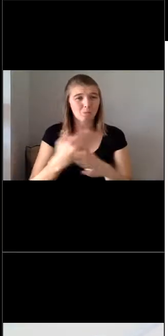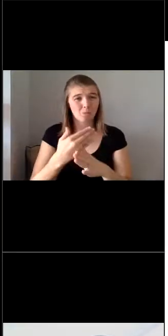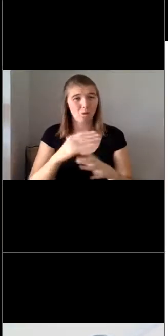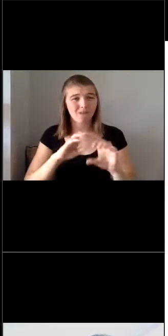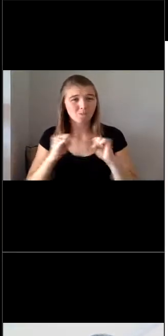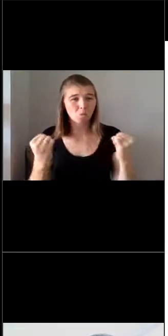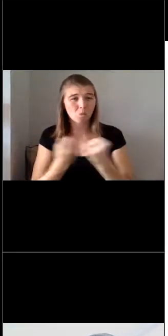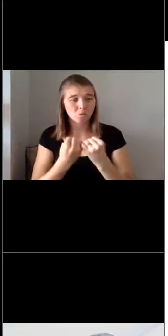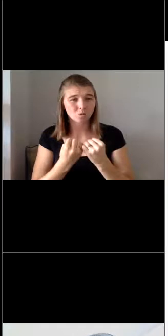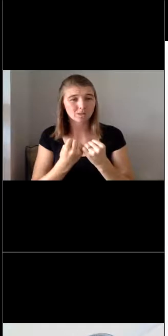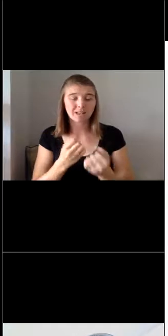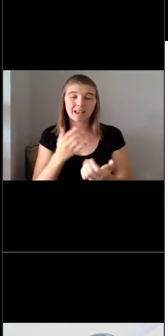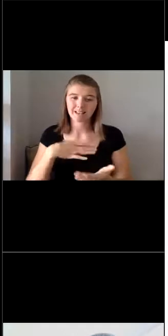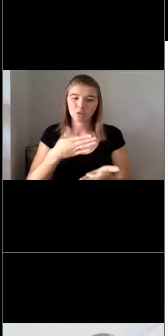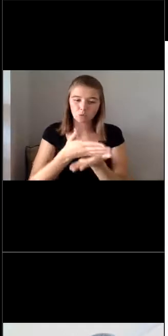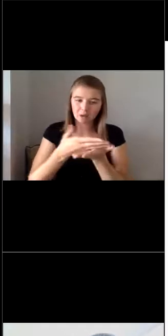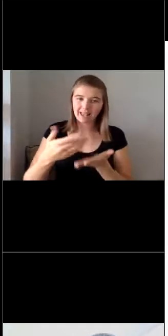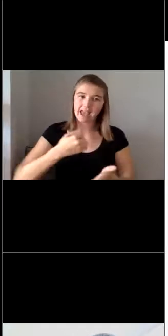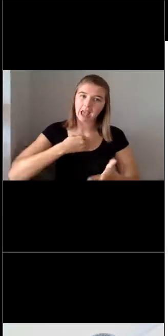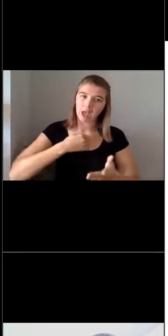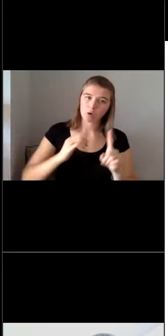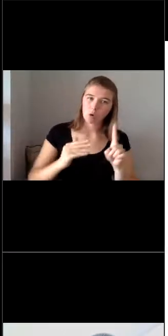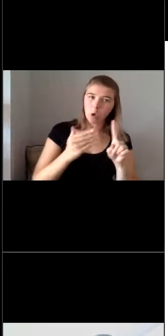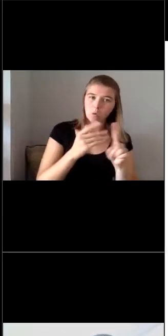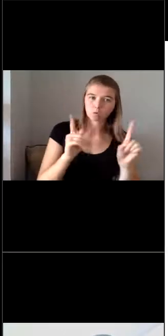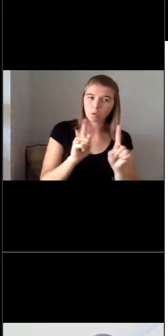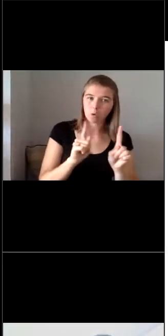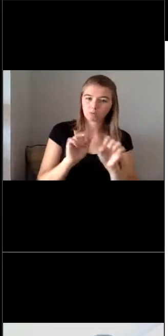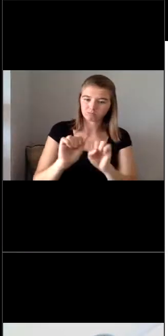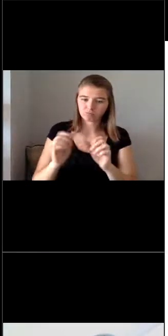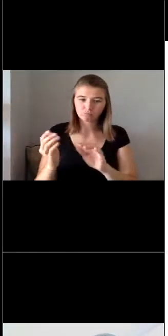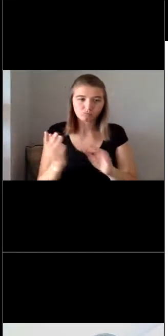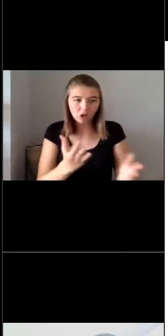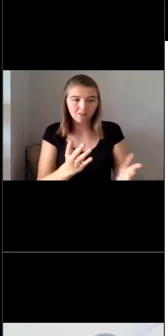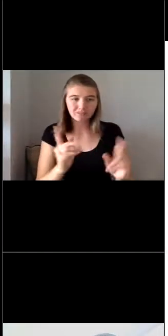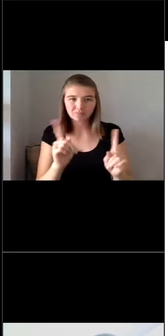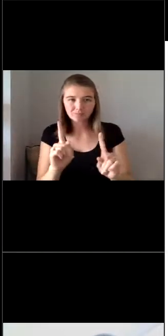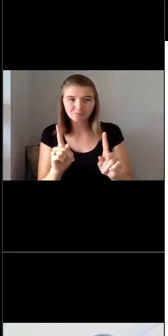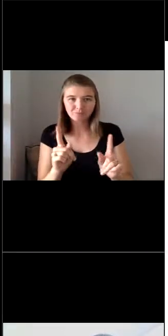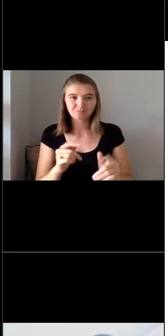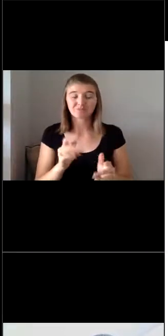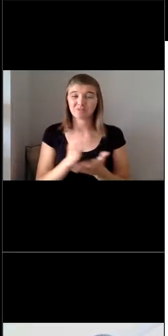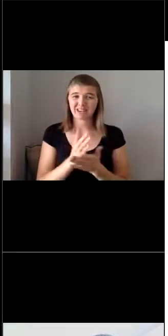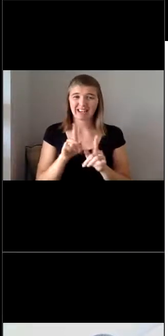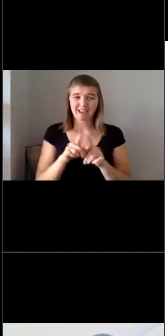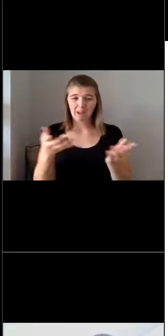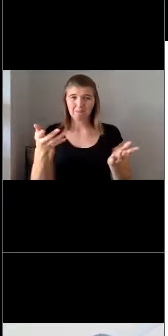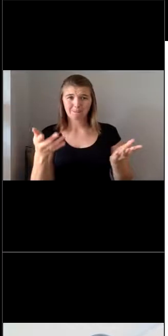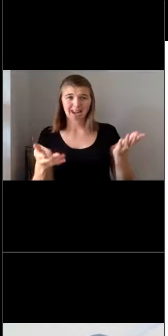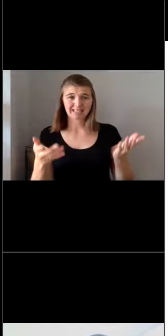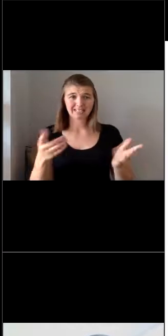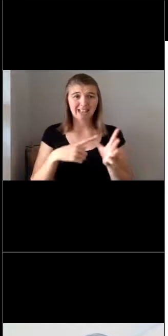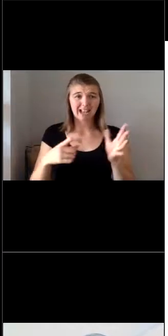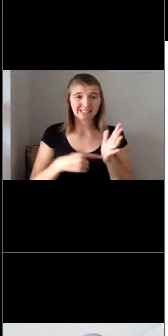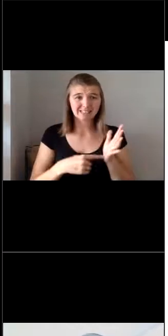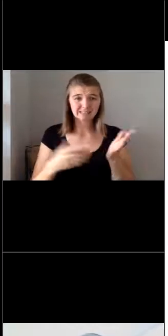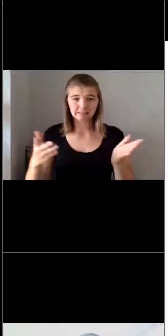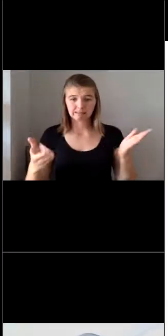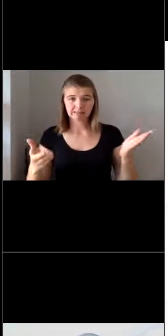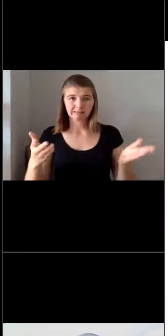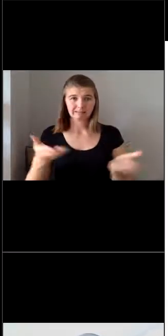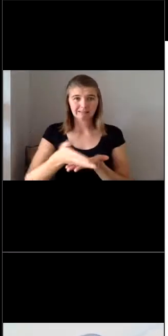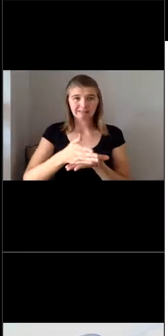on our goals and deliverables. It is a balancing act for our staff, and I know that. And I think the other thing